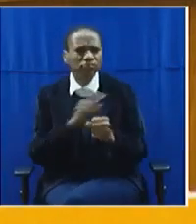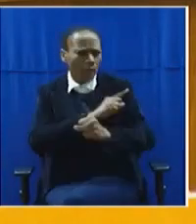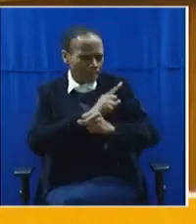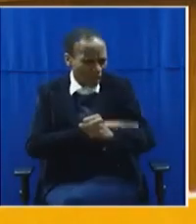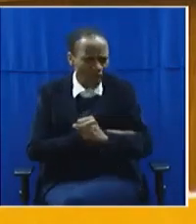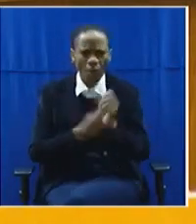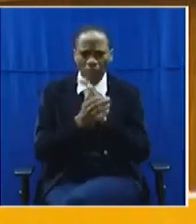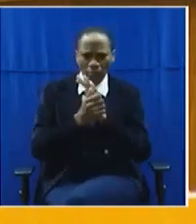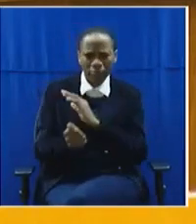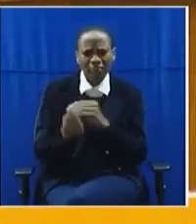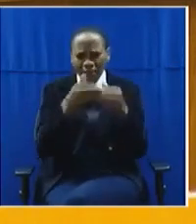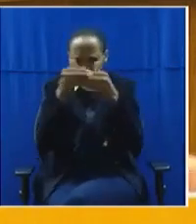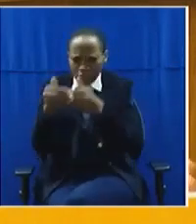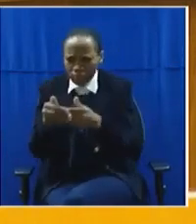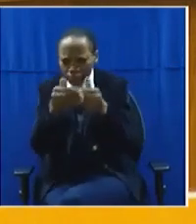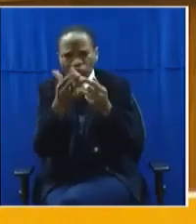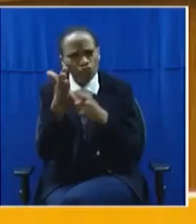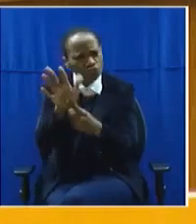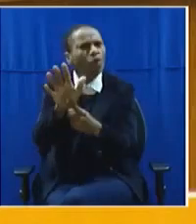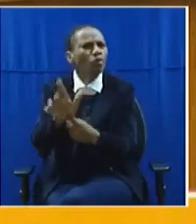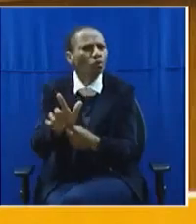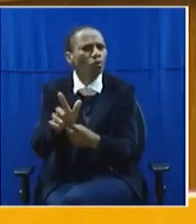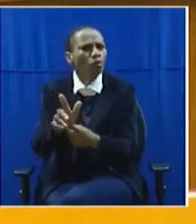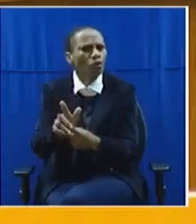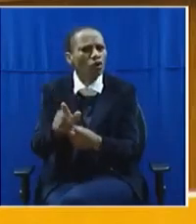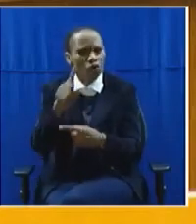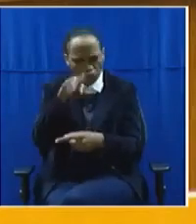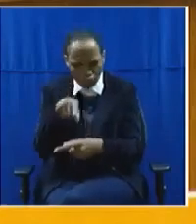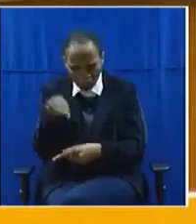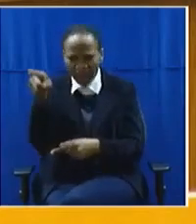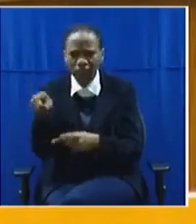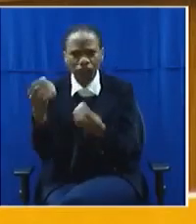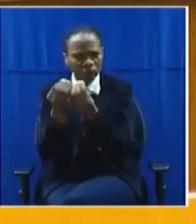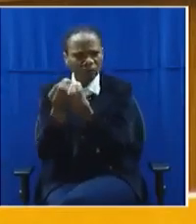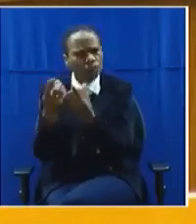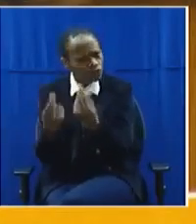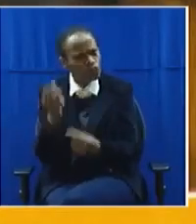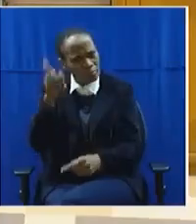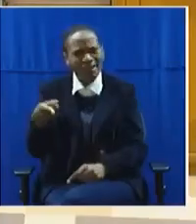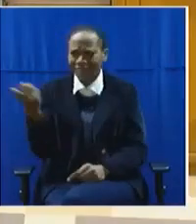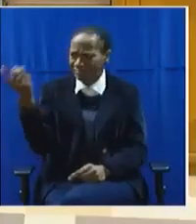courage to care, and the courage to do what is right? I thank you. Thank you, ma'am.